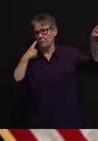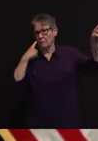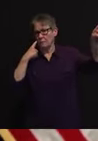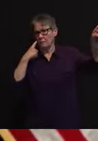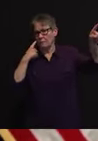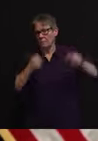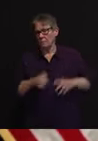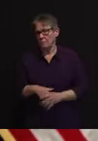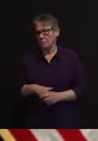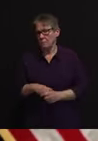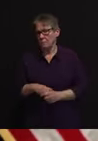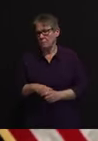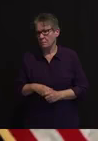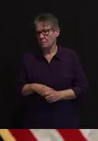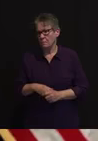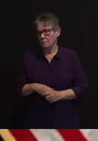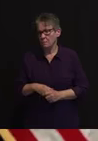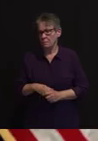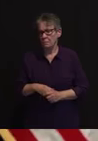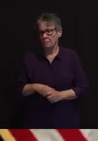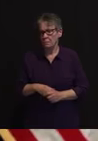topics. Thank you. Do you have something?